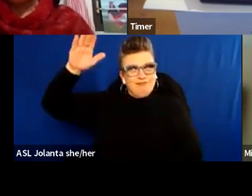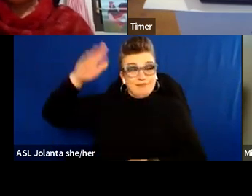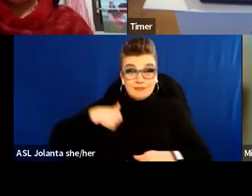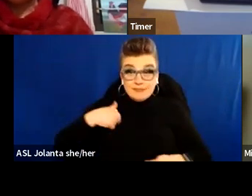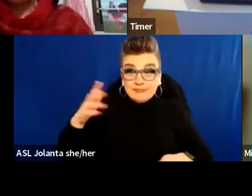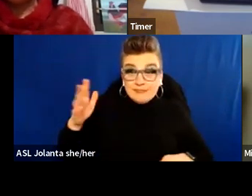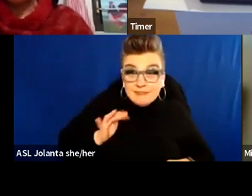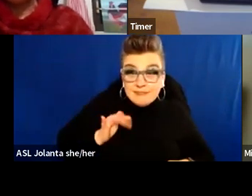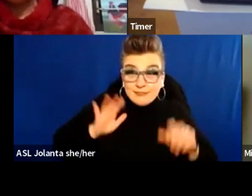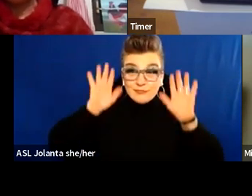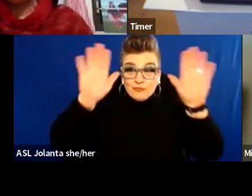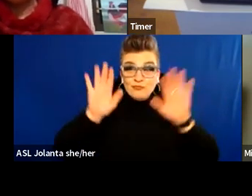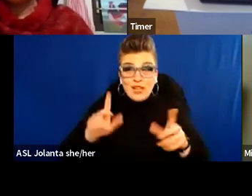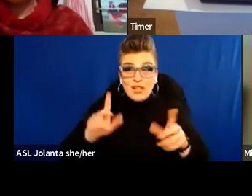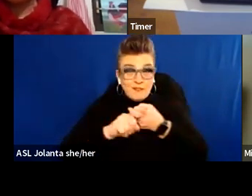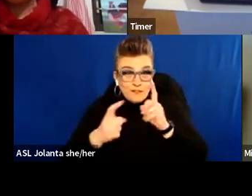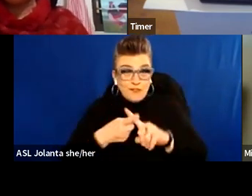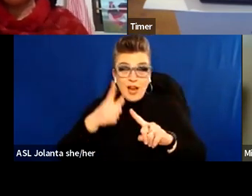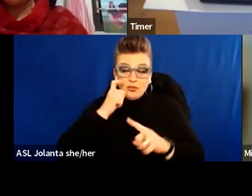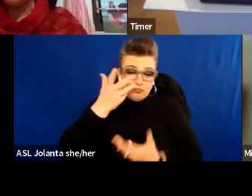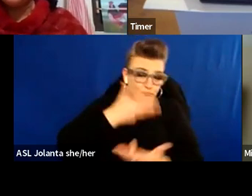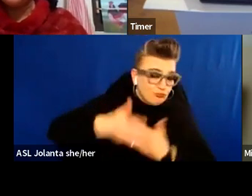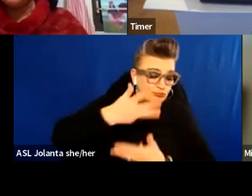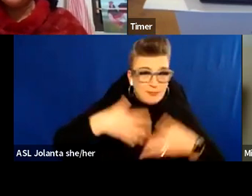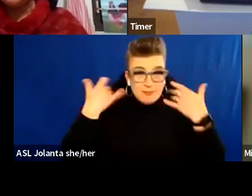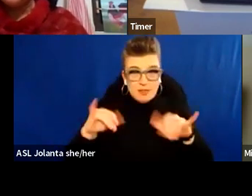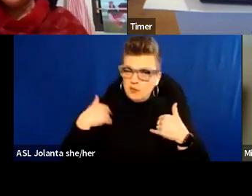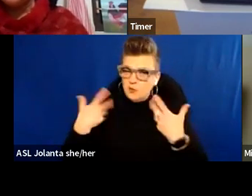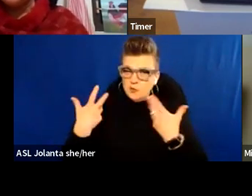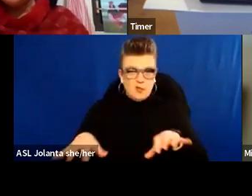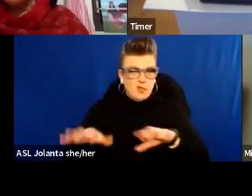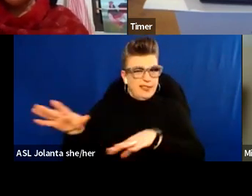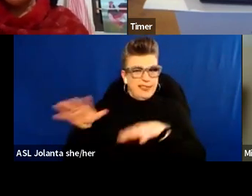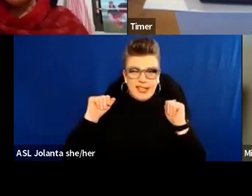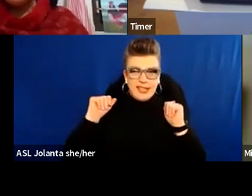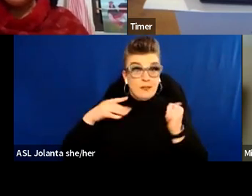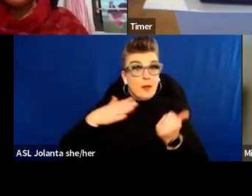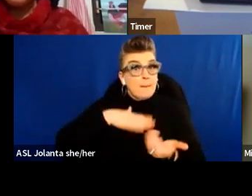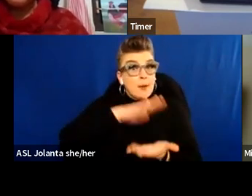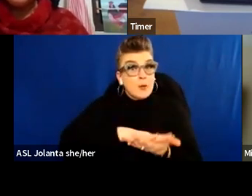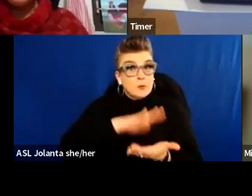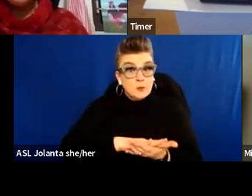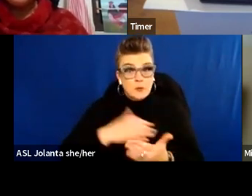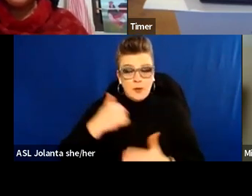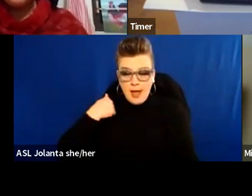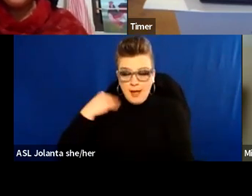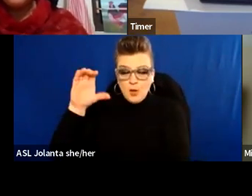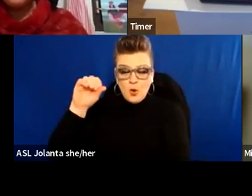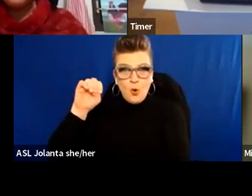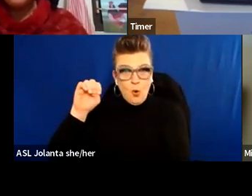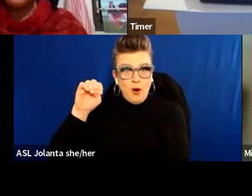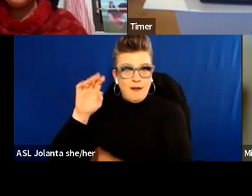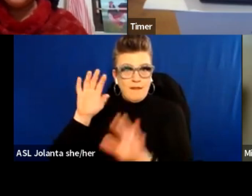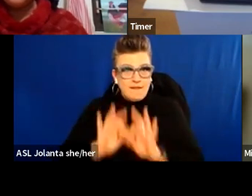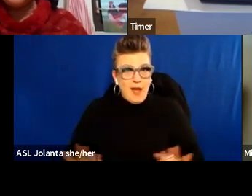that play with me and i do not want to leave them either my school has core values and i think that